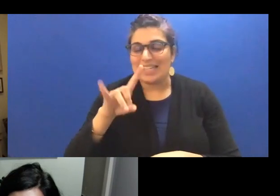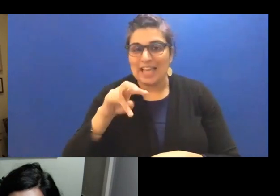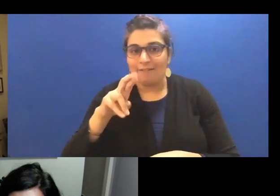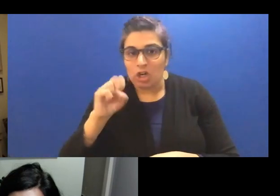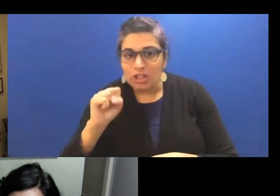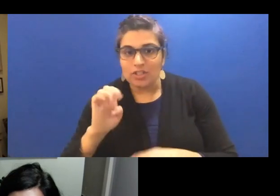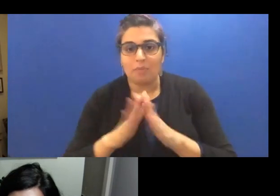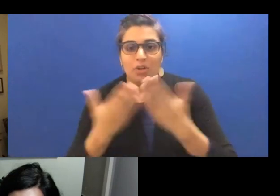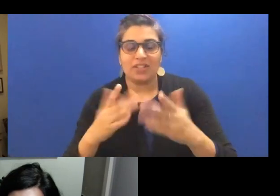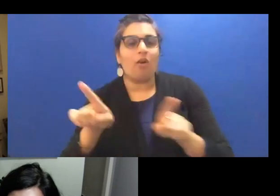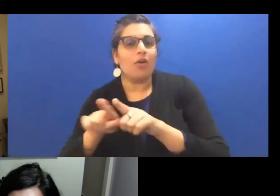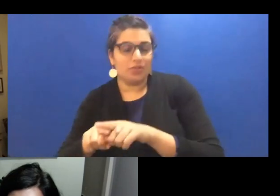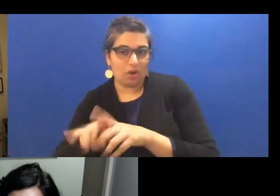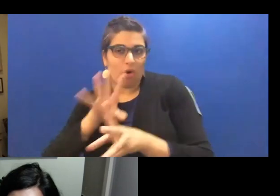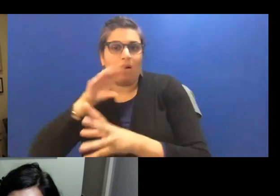the Brooklyn Book Festival.